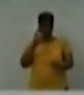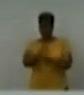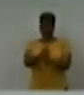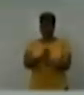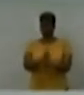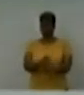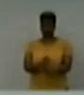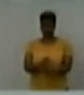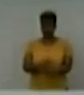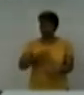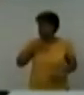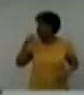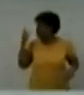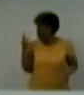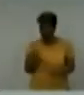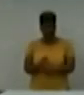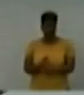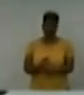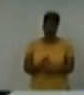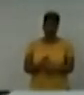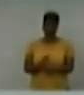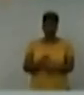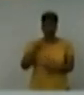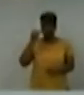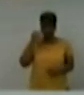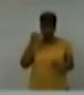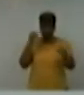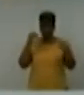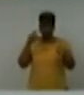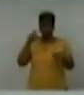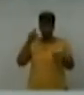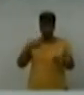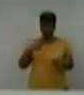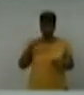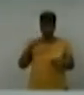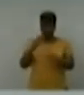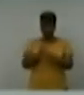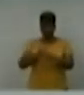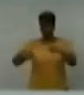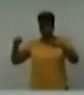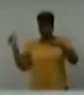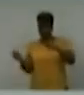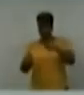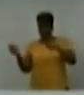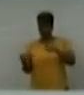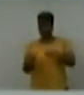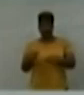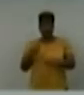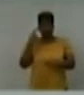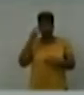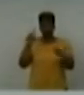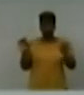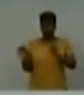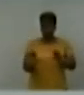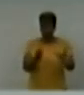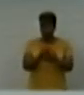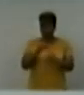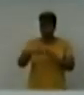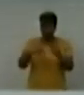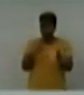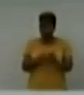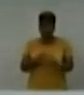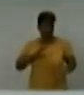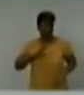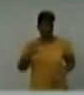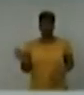presentation was Towards Vision 2035, Empowering Our Communities, Growing Our Economy,